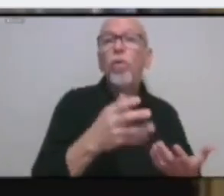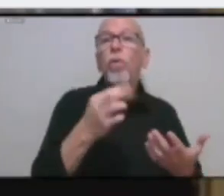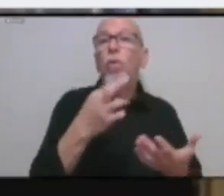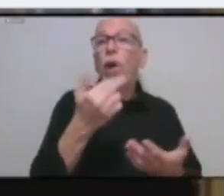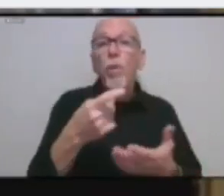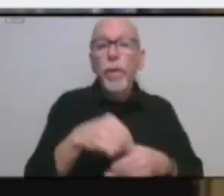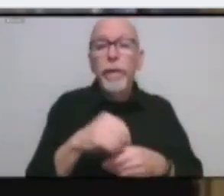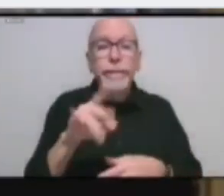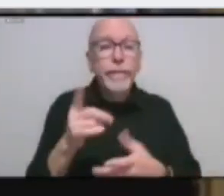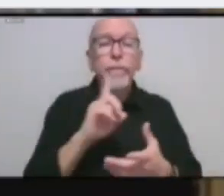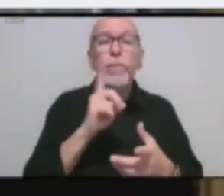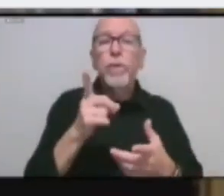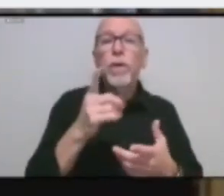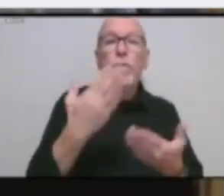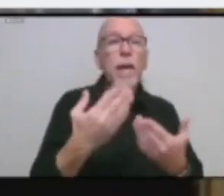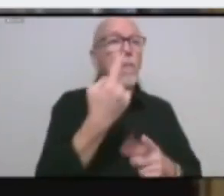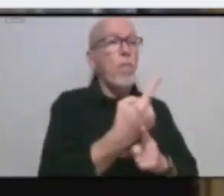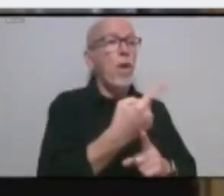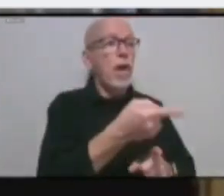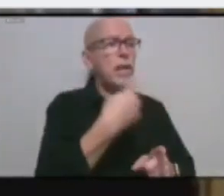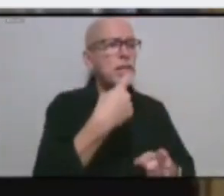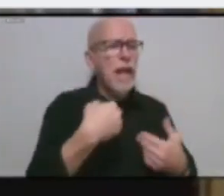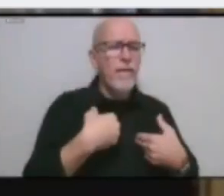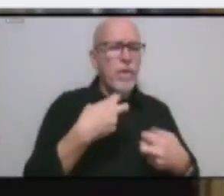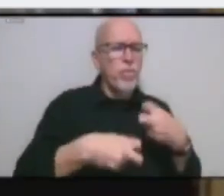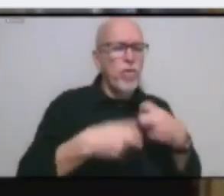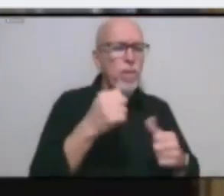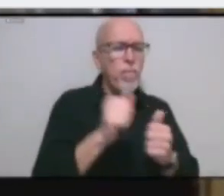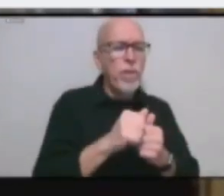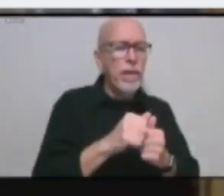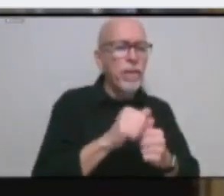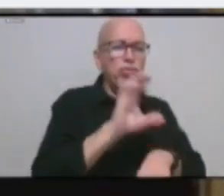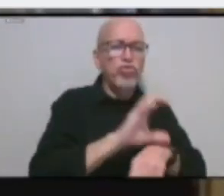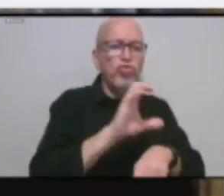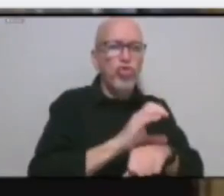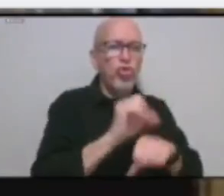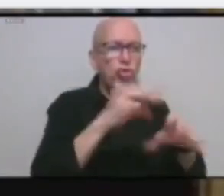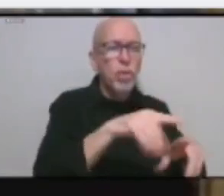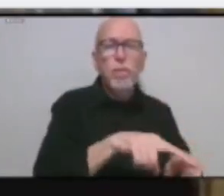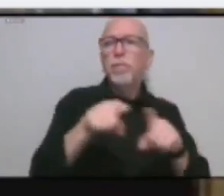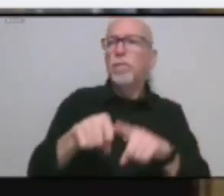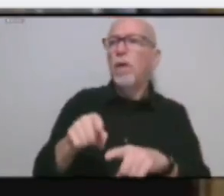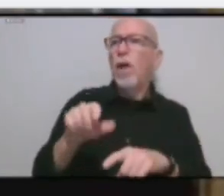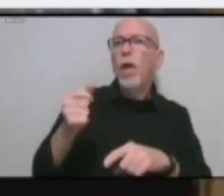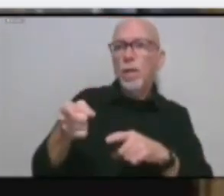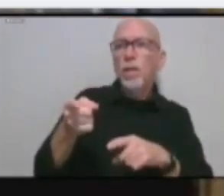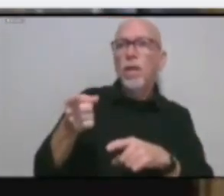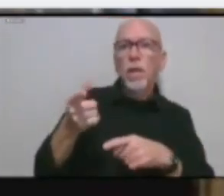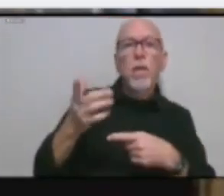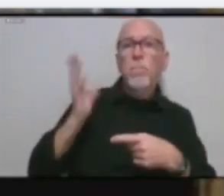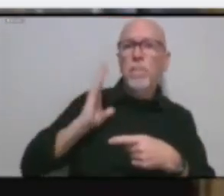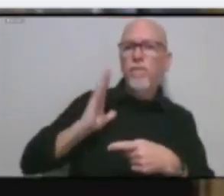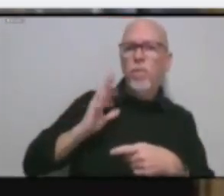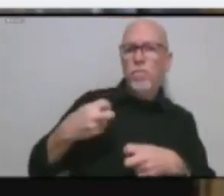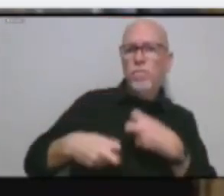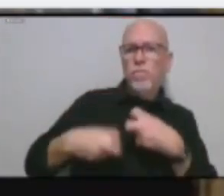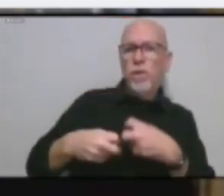might say, we're having issues with in-person church services. One might say we were having issues